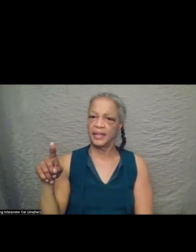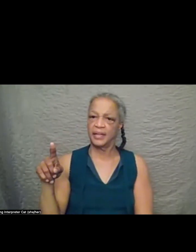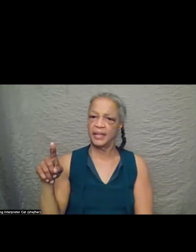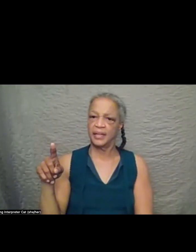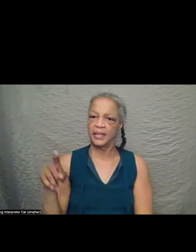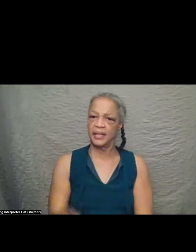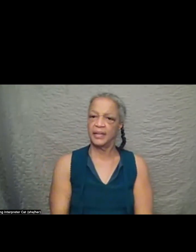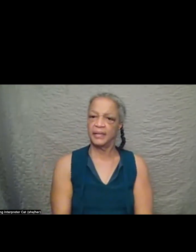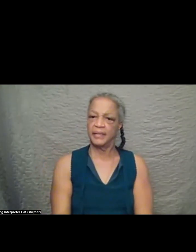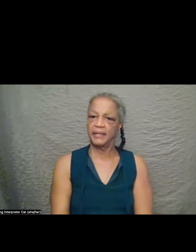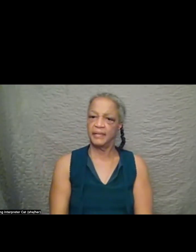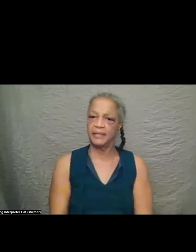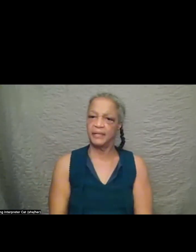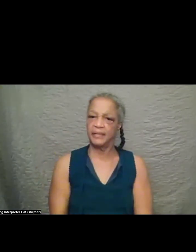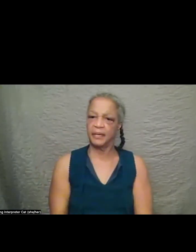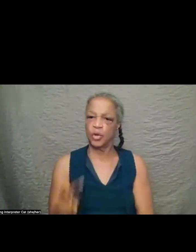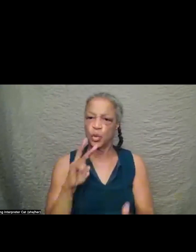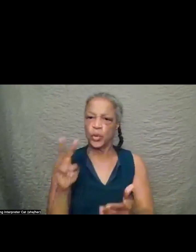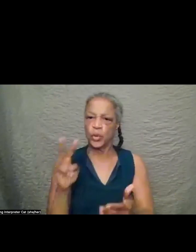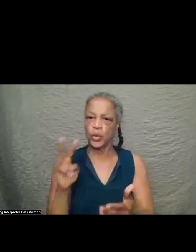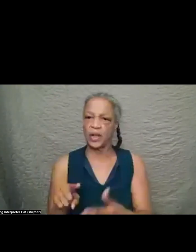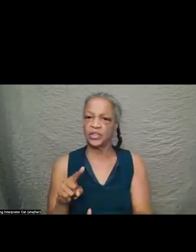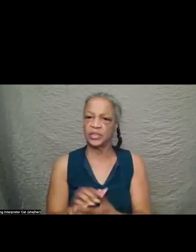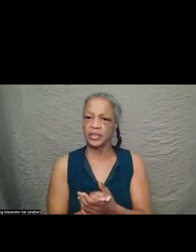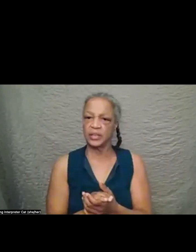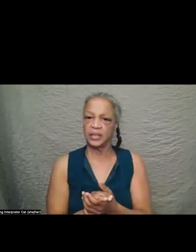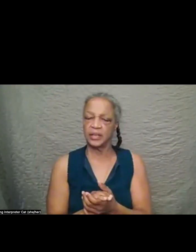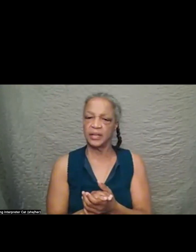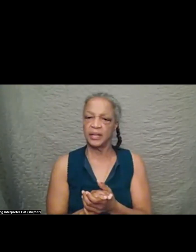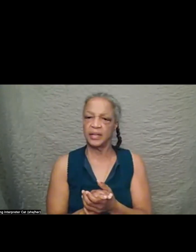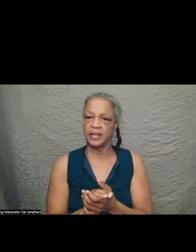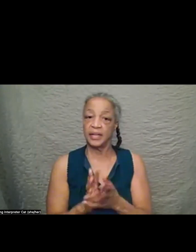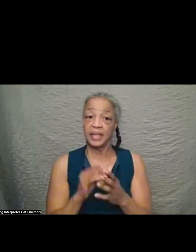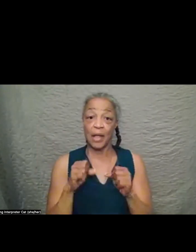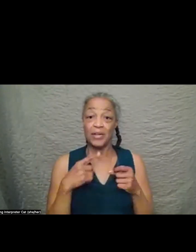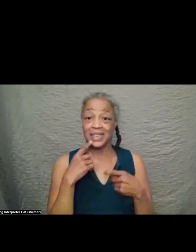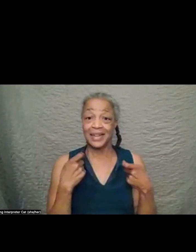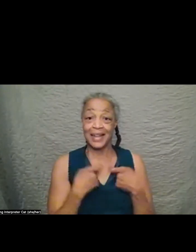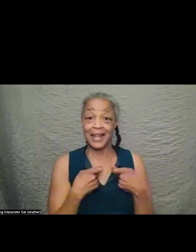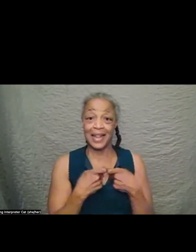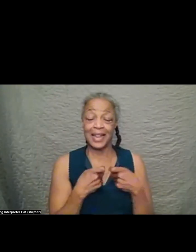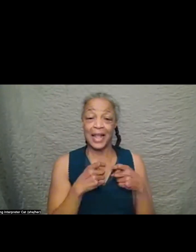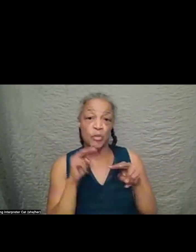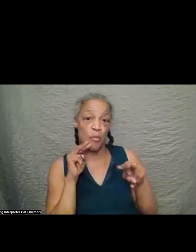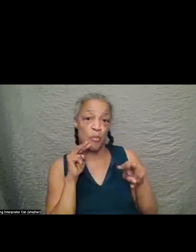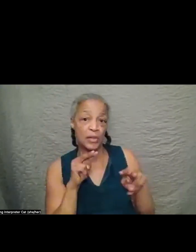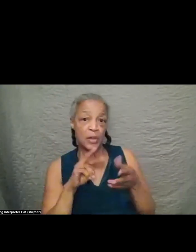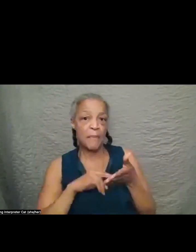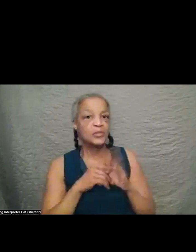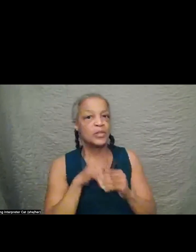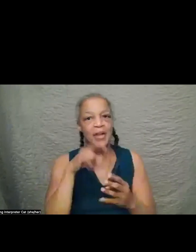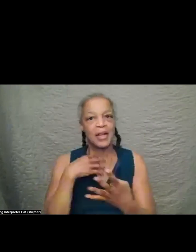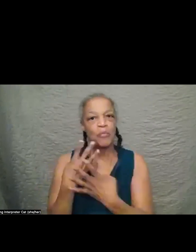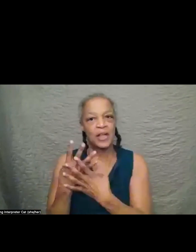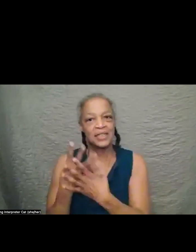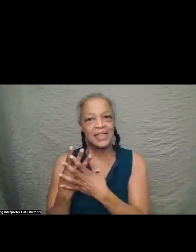Let me read it out loud. So in a way, can we say that electronic monitoring is proof that we don't need prison or EM for the vast